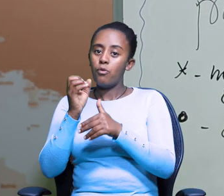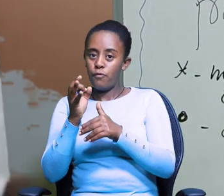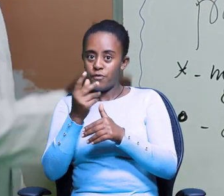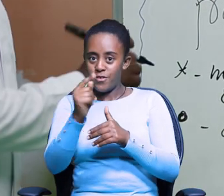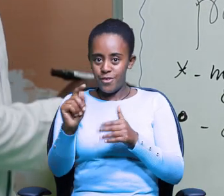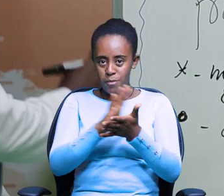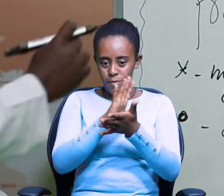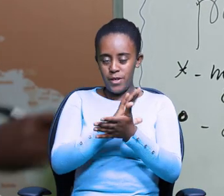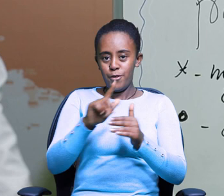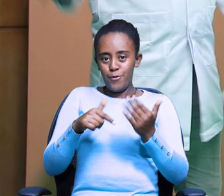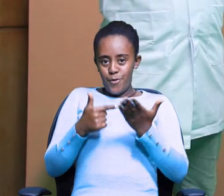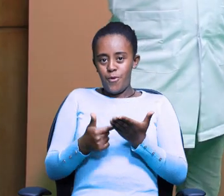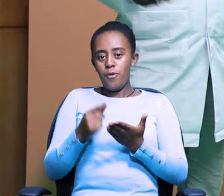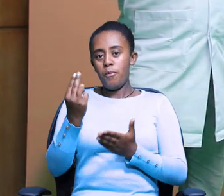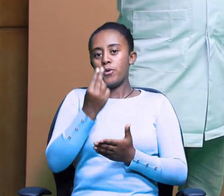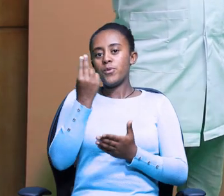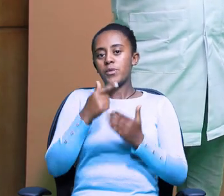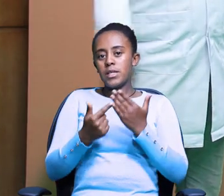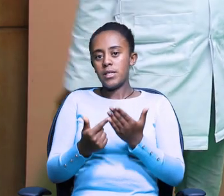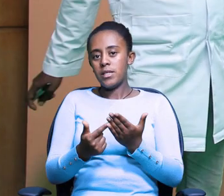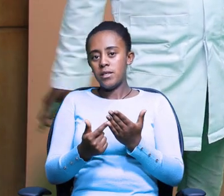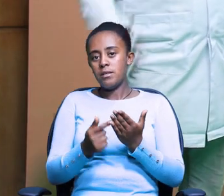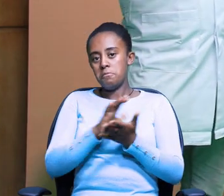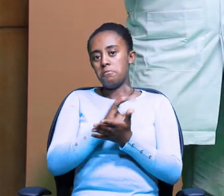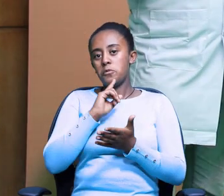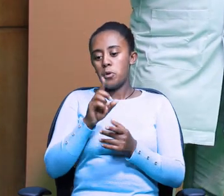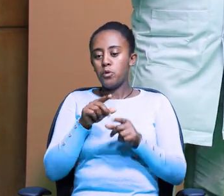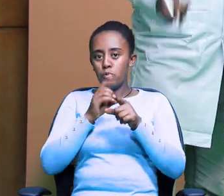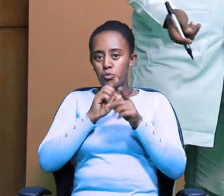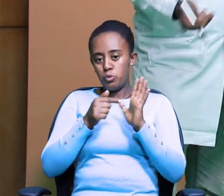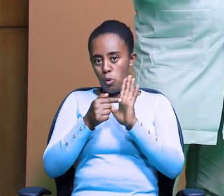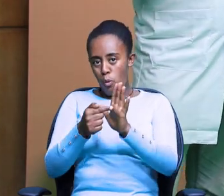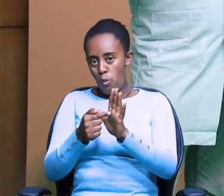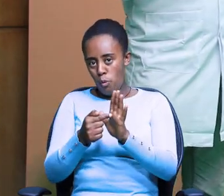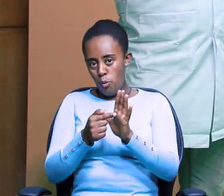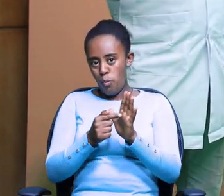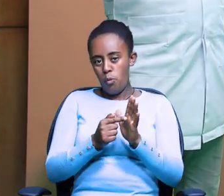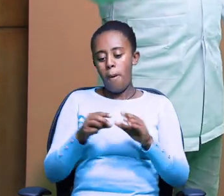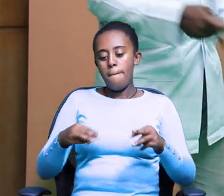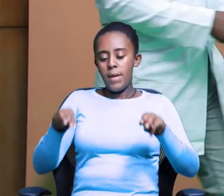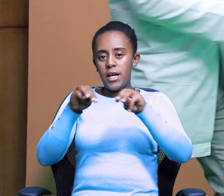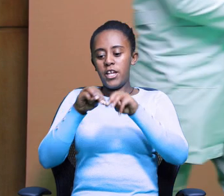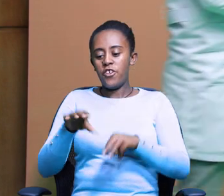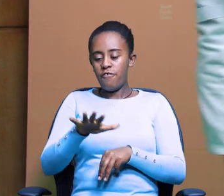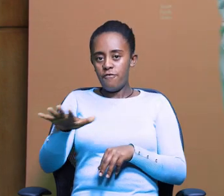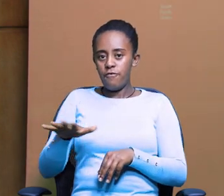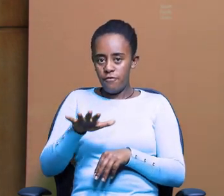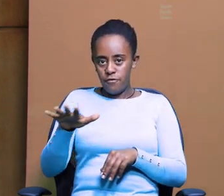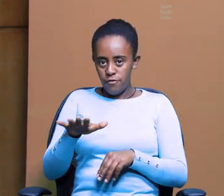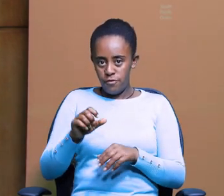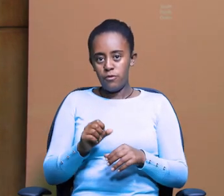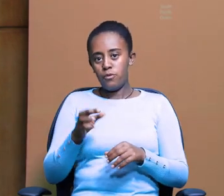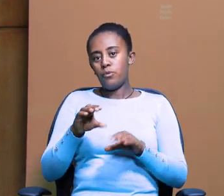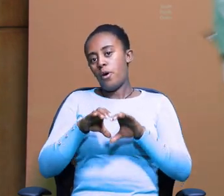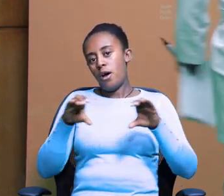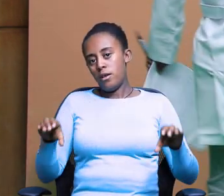So by using this symbol, we can show the direction of magnetic field used knowing by the direction of the